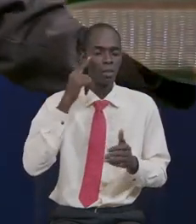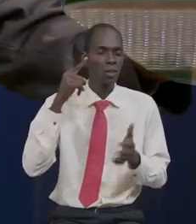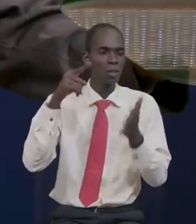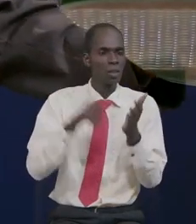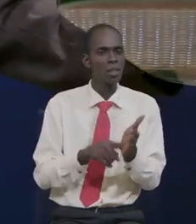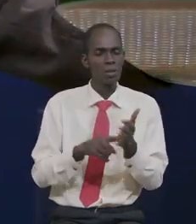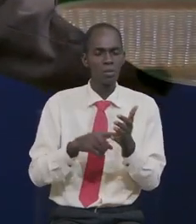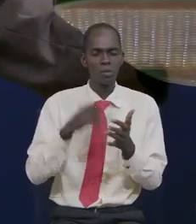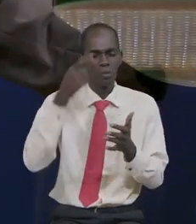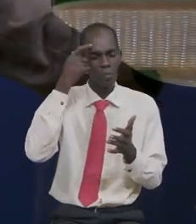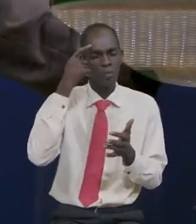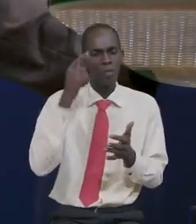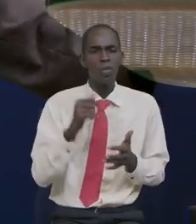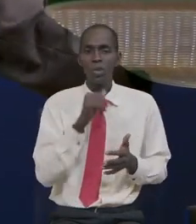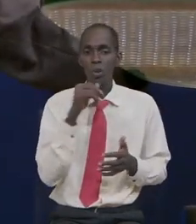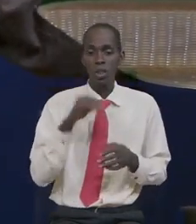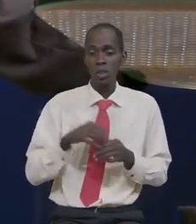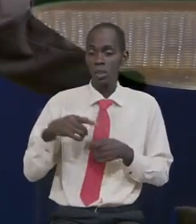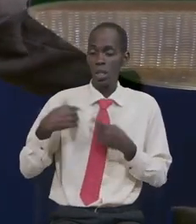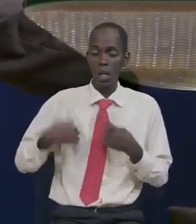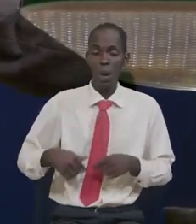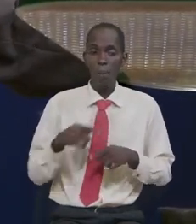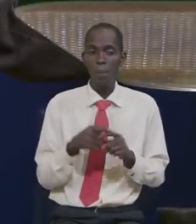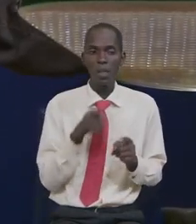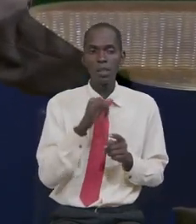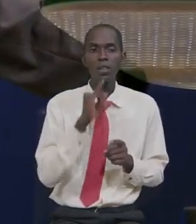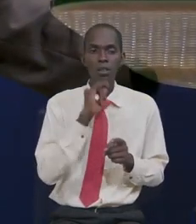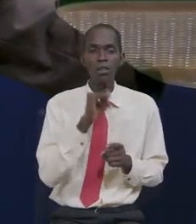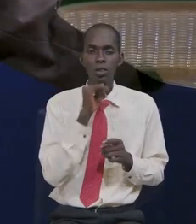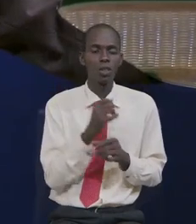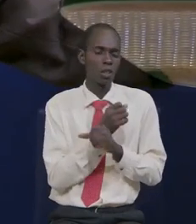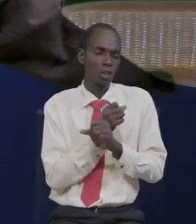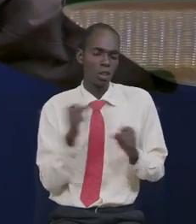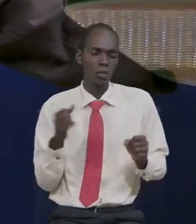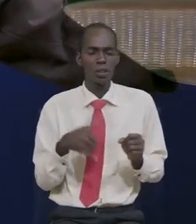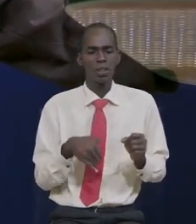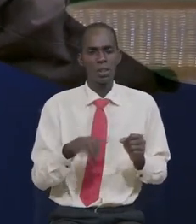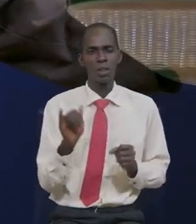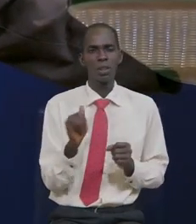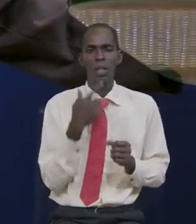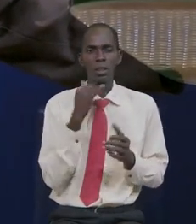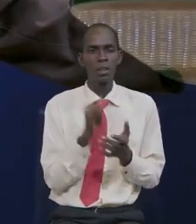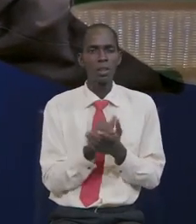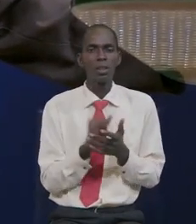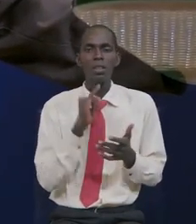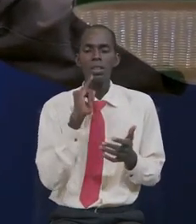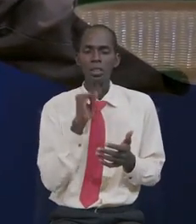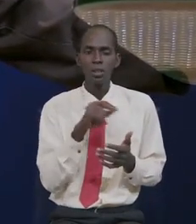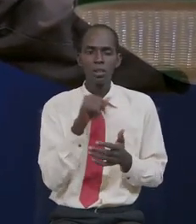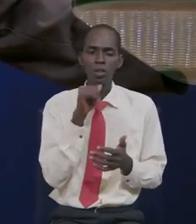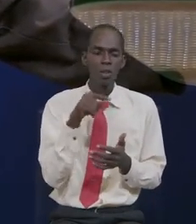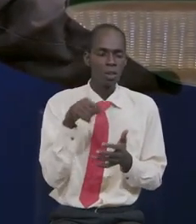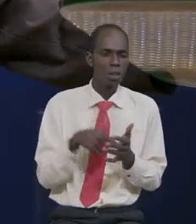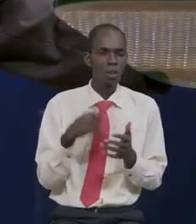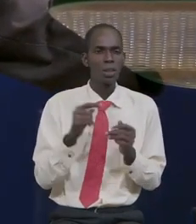in the heart yet, because he wasn't converted after this. He still said, is not this the great Babylon which